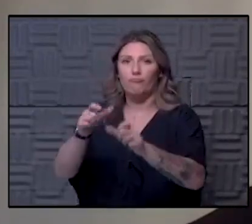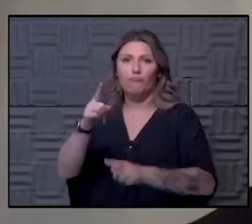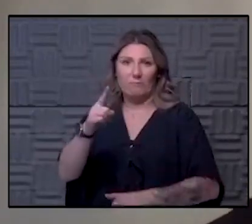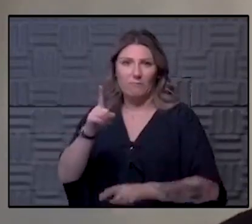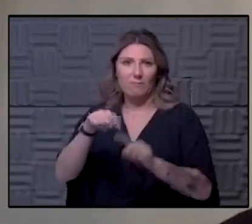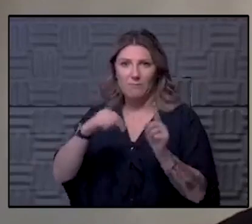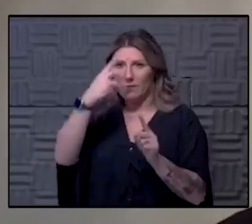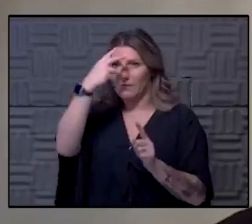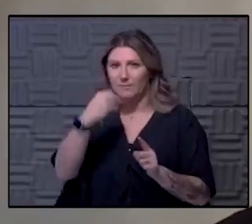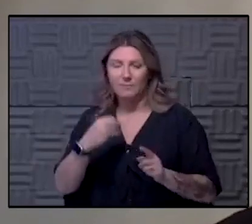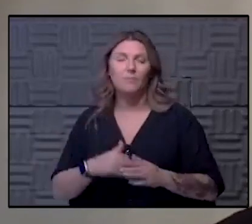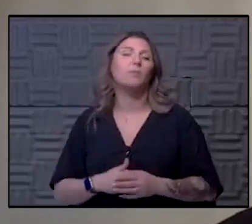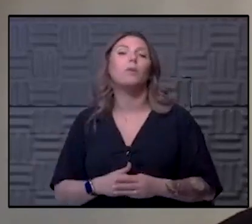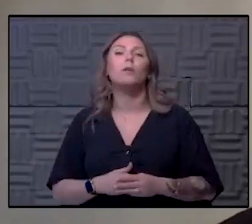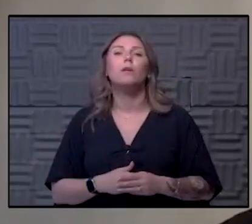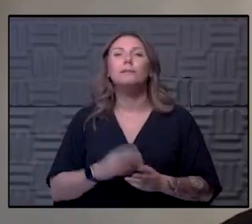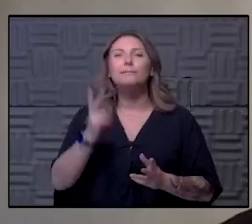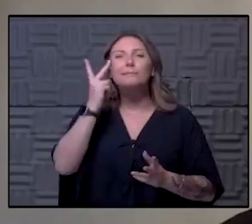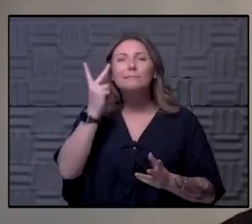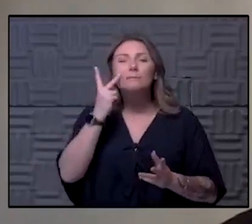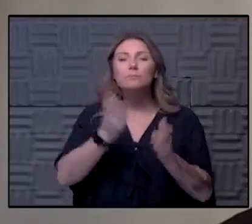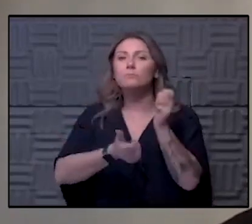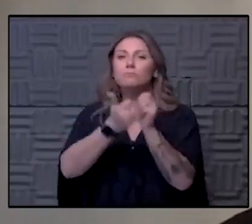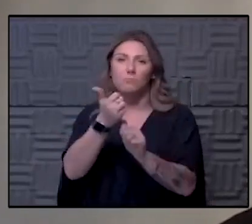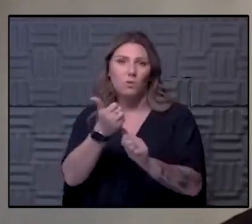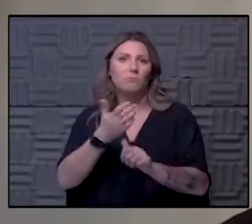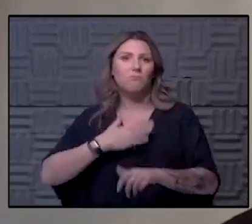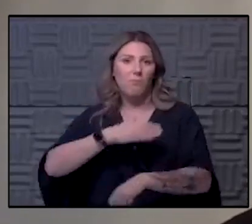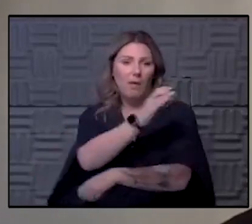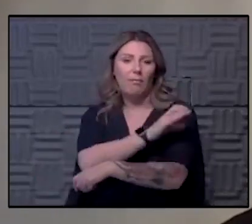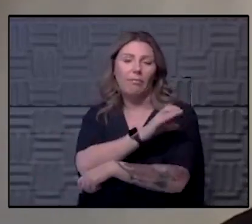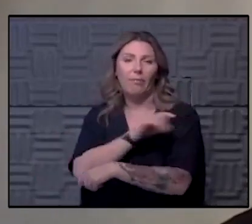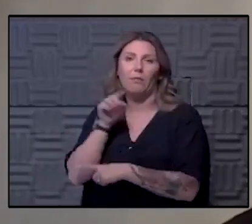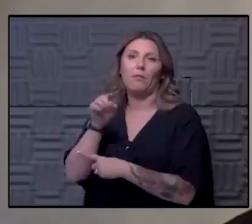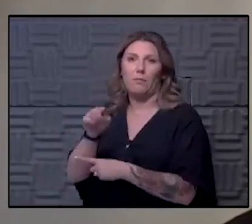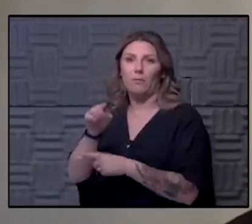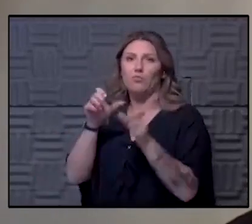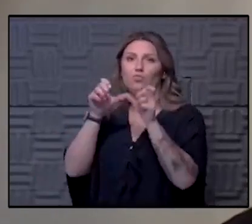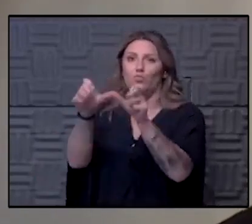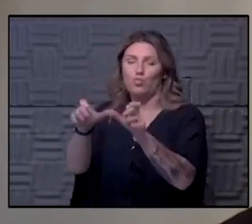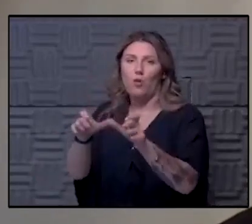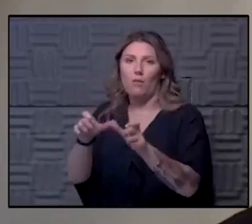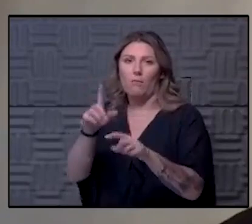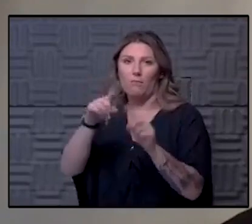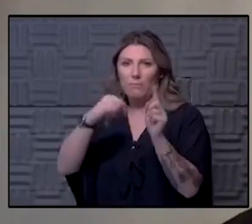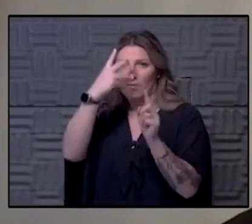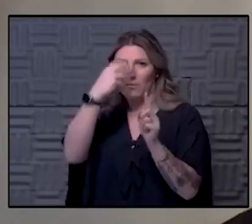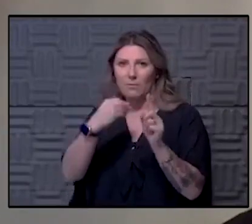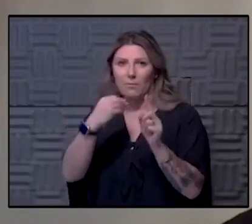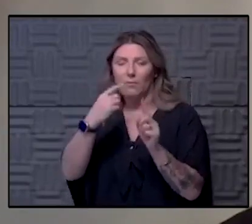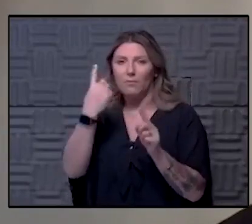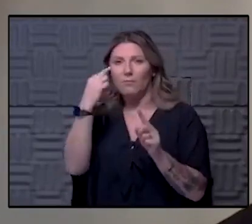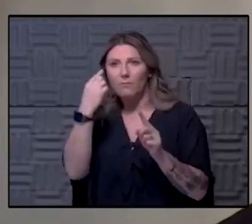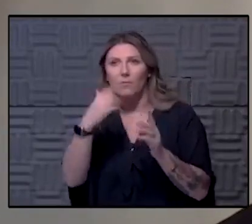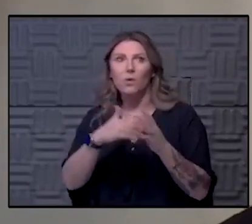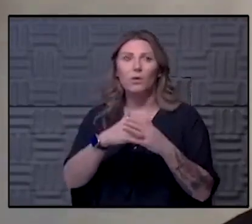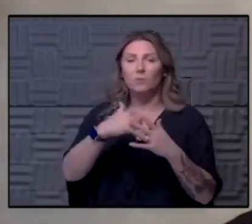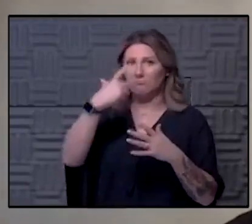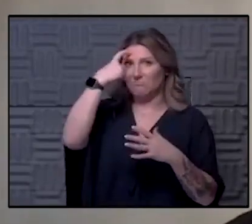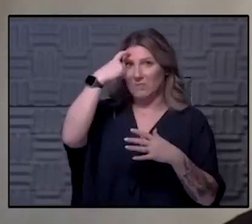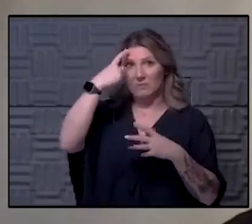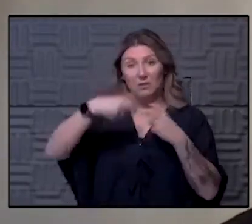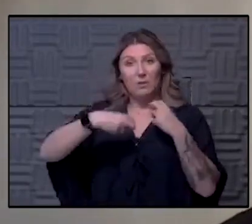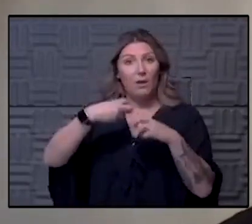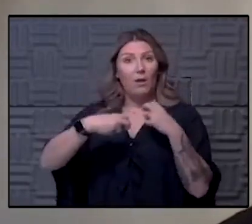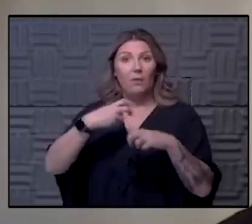that's what I see in majority in my clinic is chronic insomnia. And it can be detrimental for people to deal with. And like